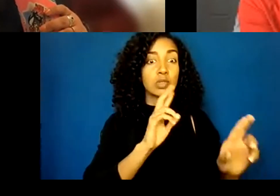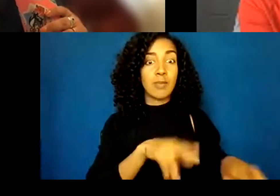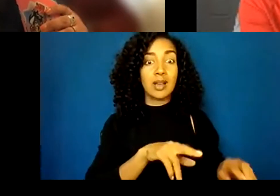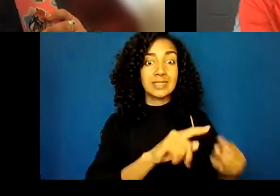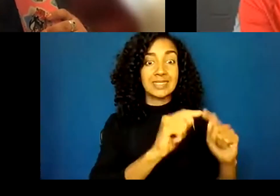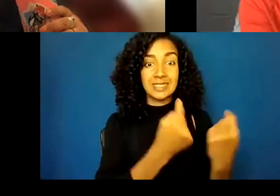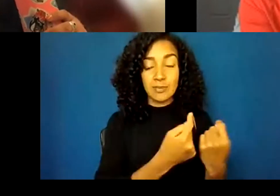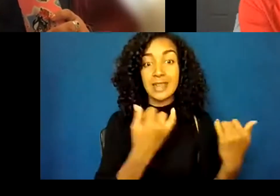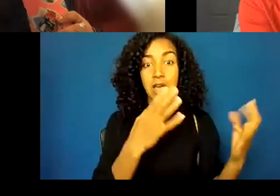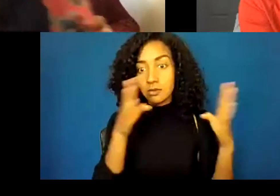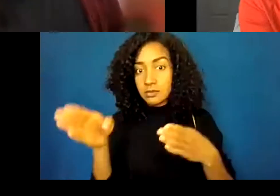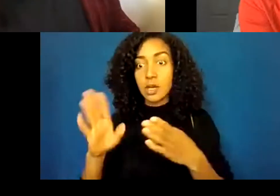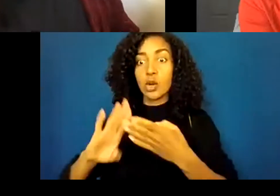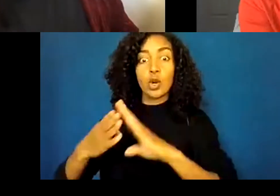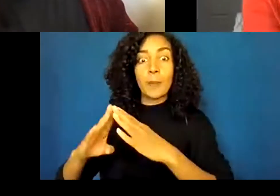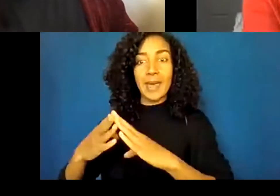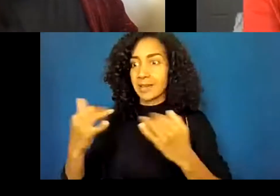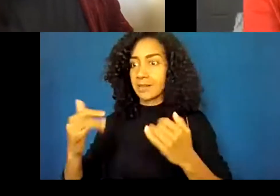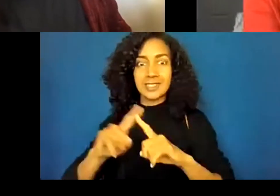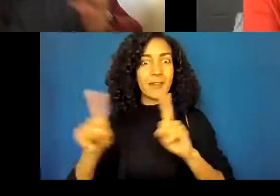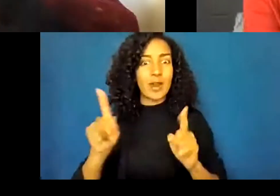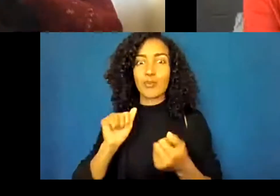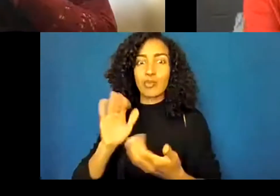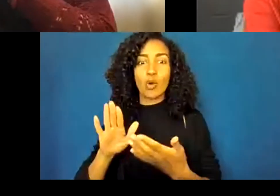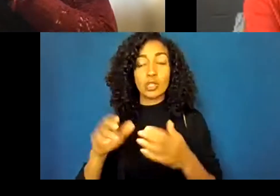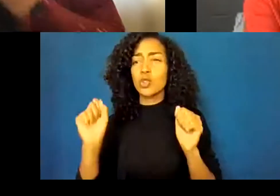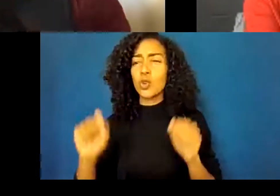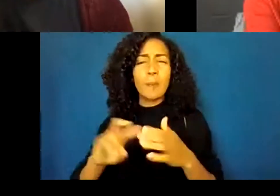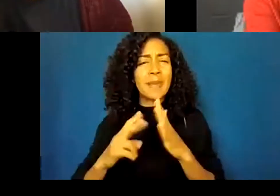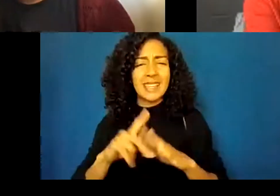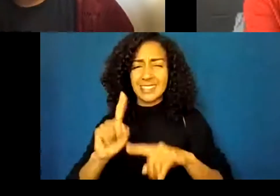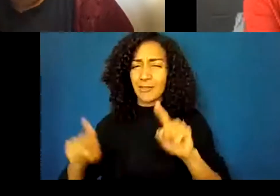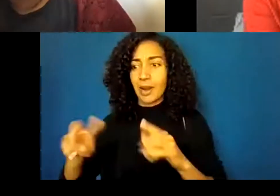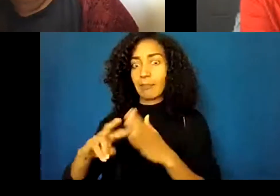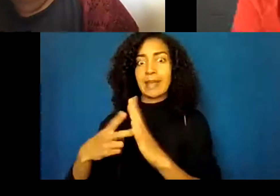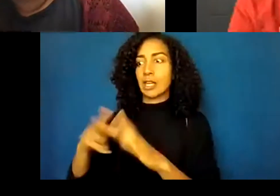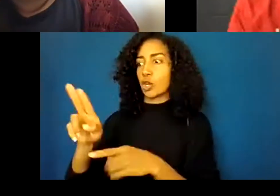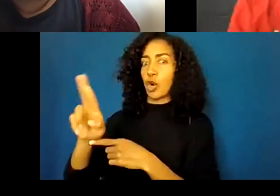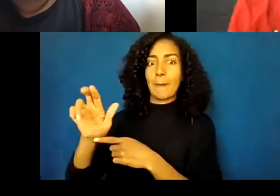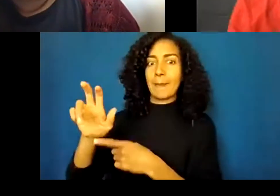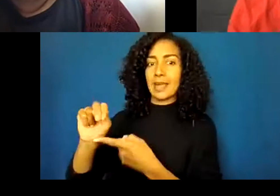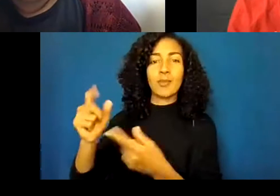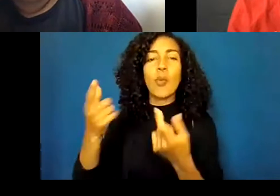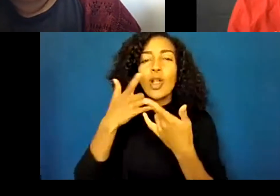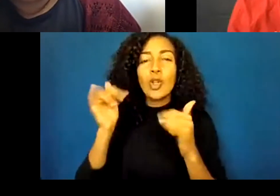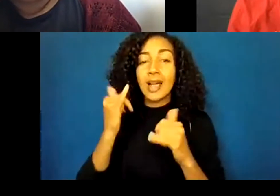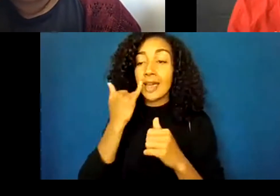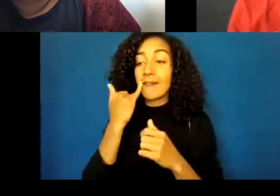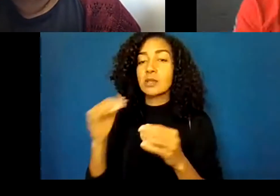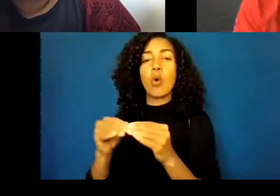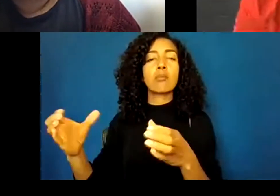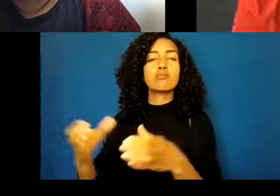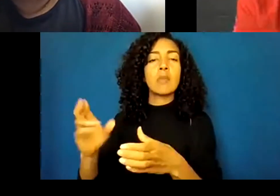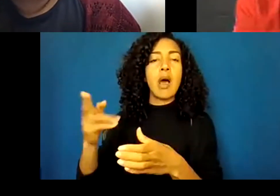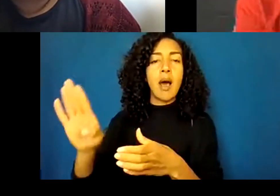urban can mean a lot of different things, but it's wherever that hub is, right? For people, where people kind of gather from all over. And it is unique when you're thinking